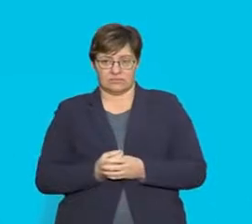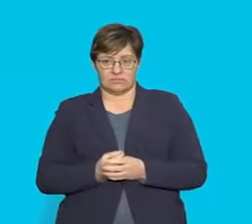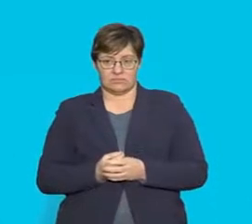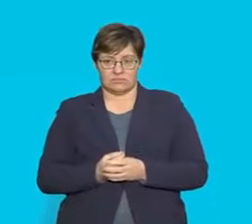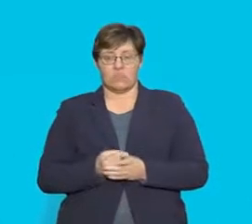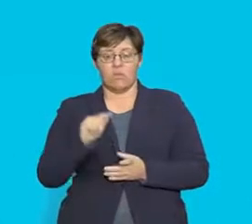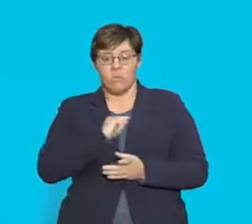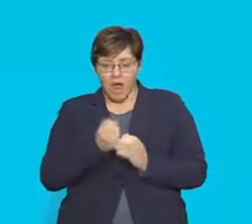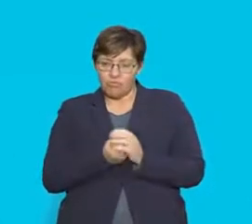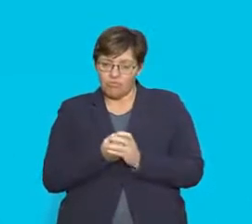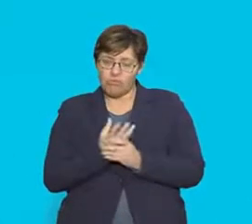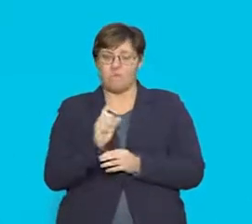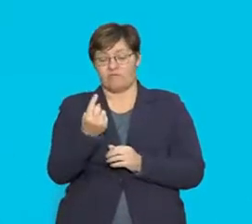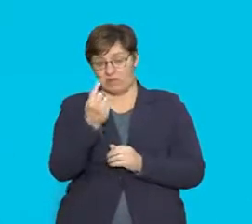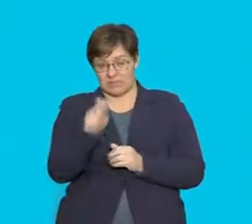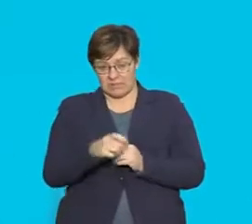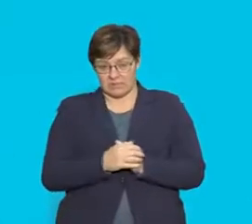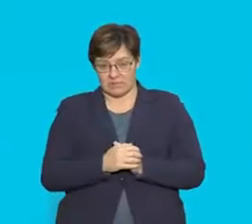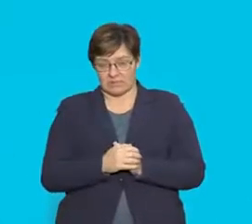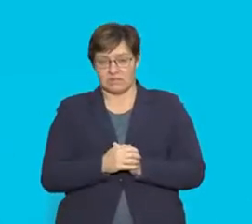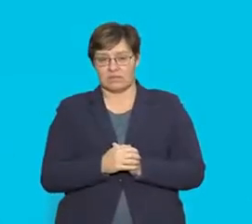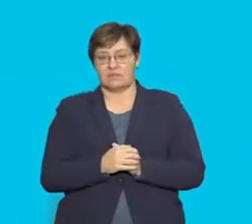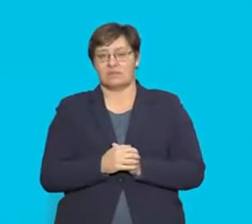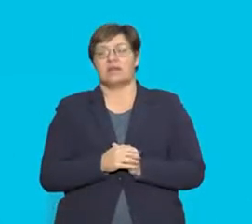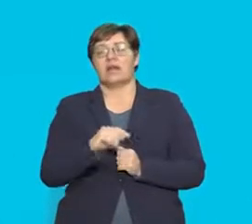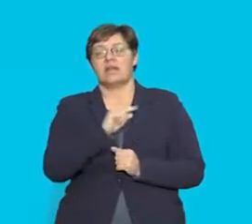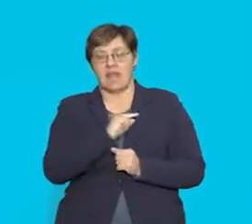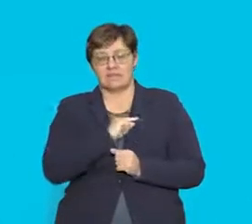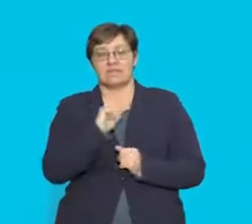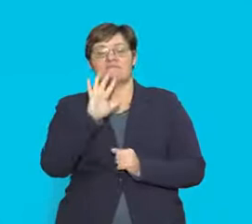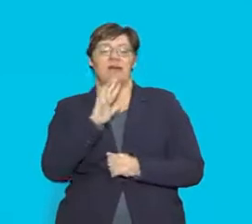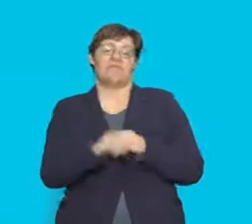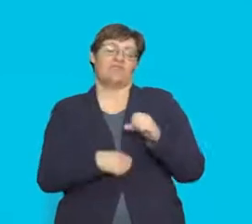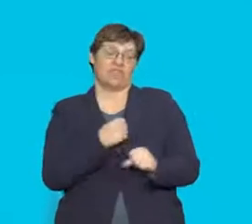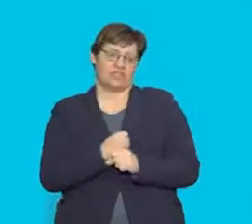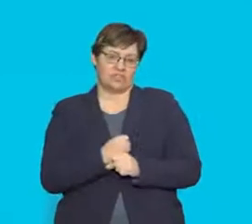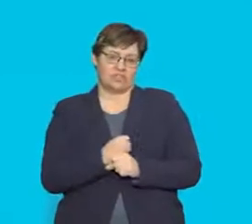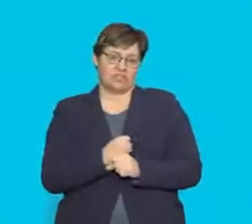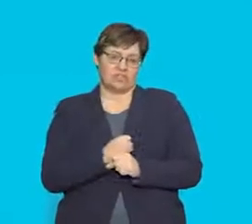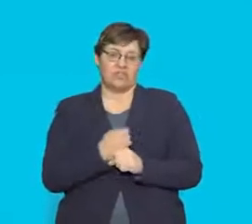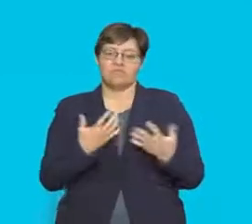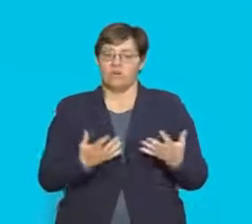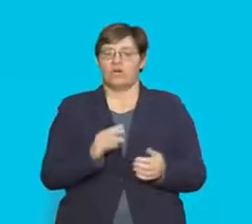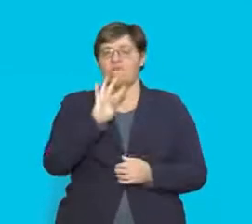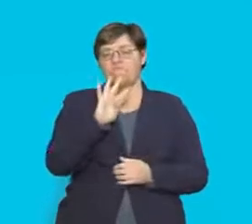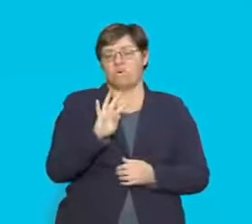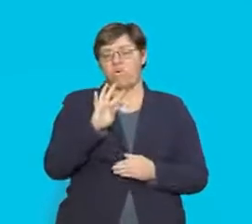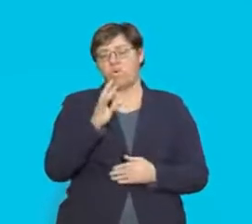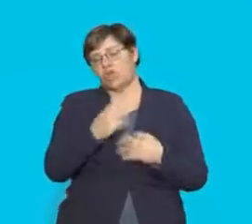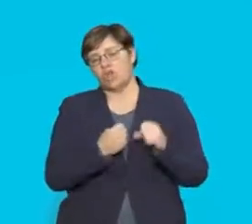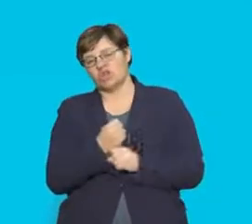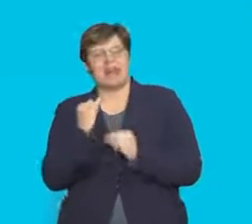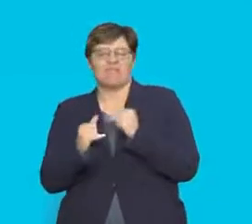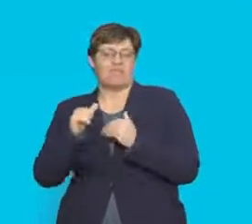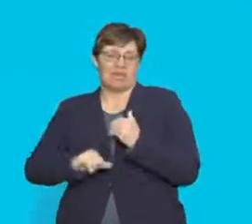to mature in that particular bank. So that's what makes it 5 years instead of maybe 4 years and 11 months,